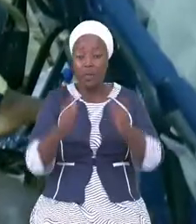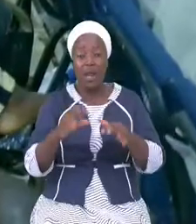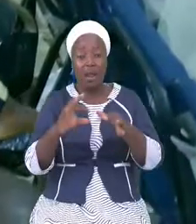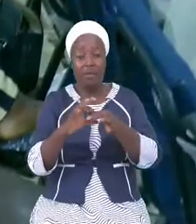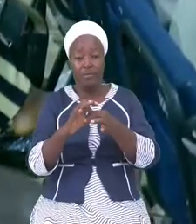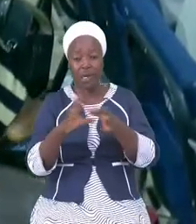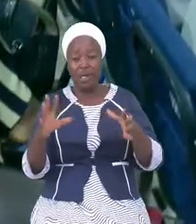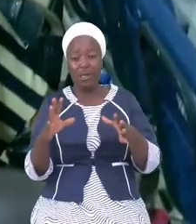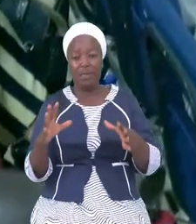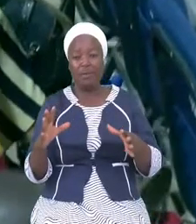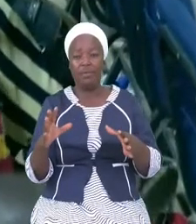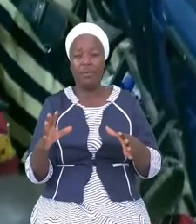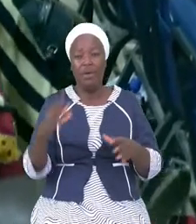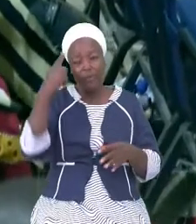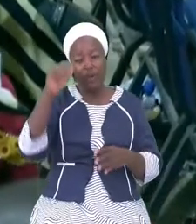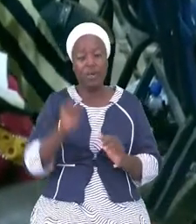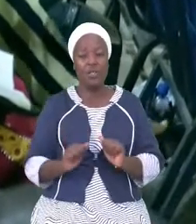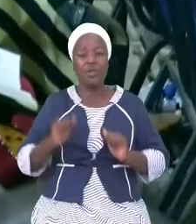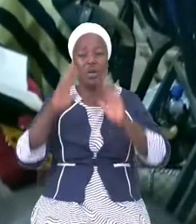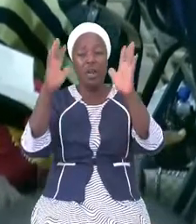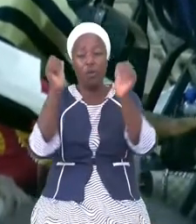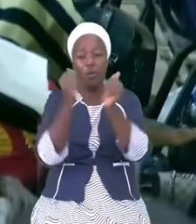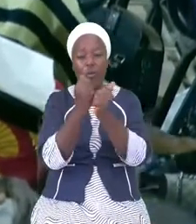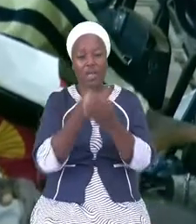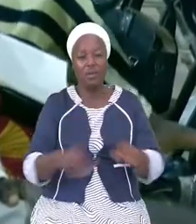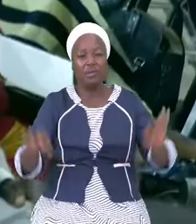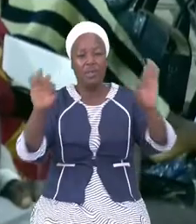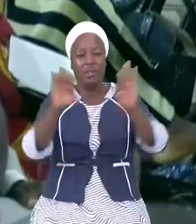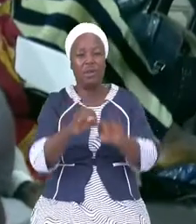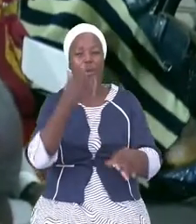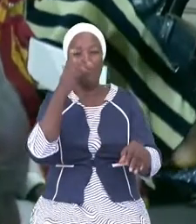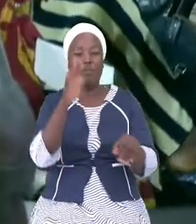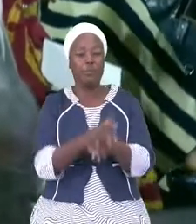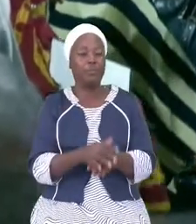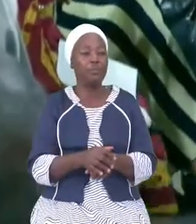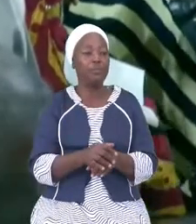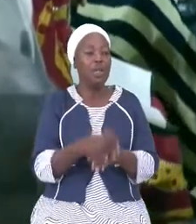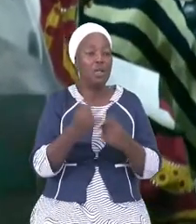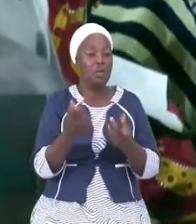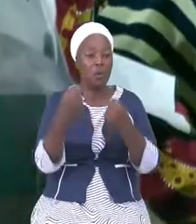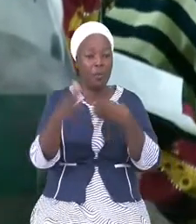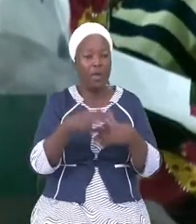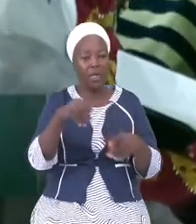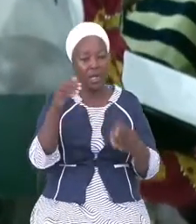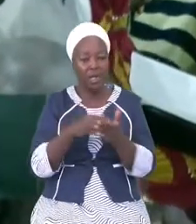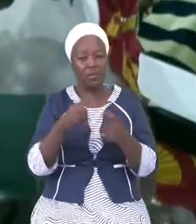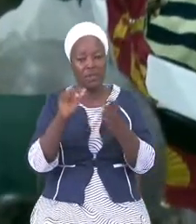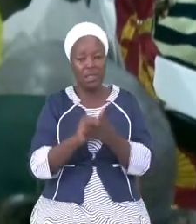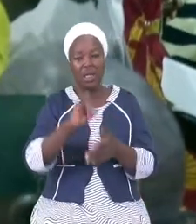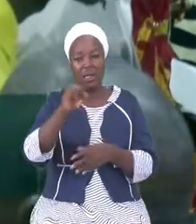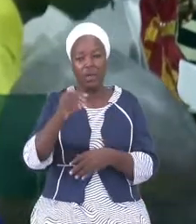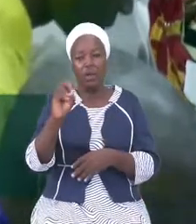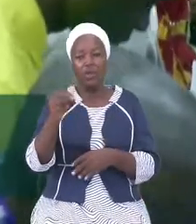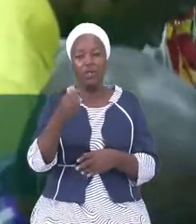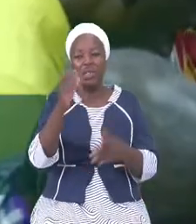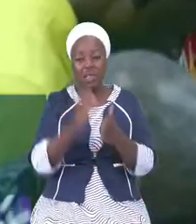the surrender with precious vows. We'll come back again to that Jonah chapter 2 verse